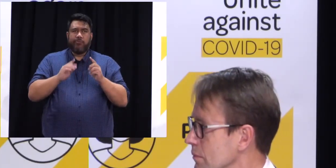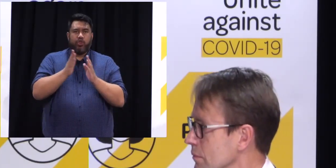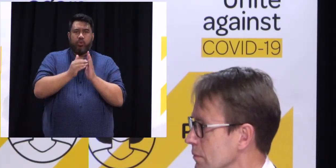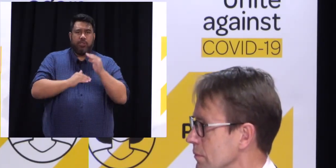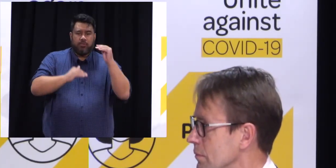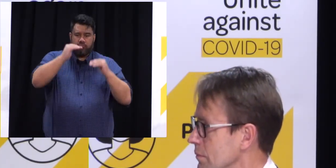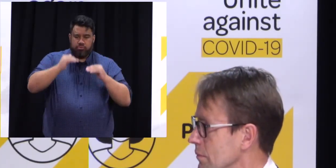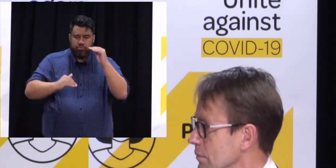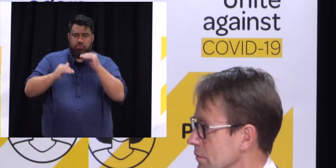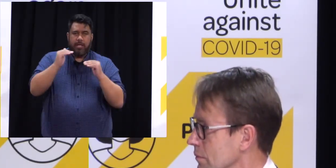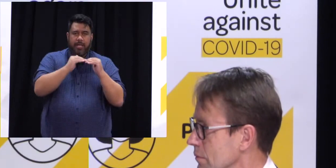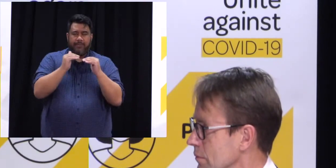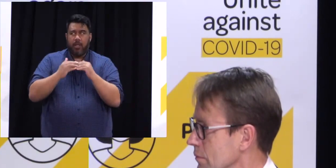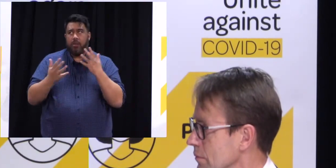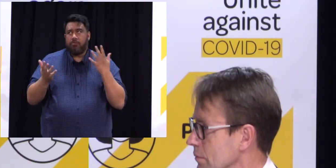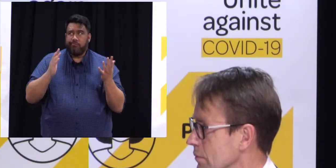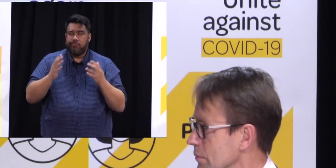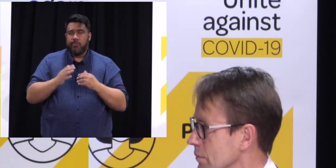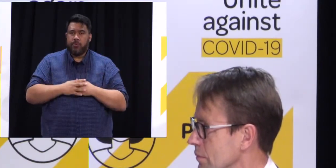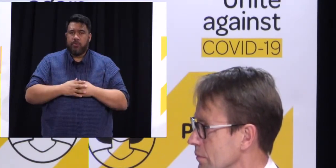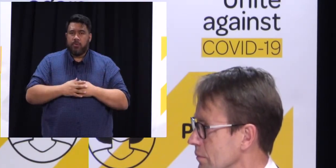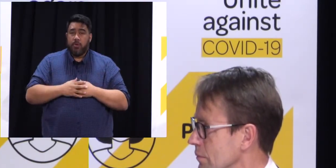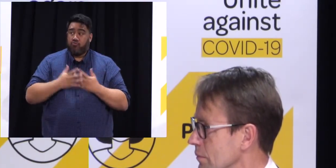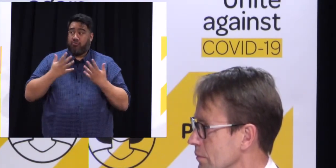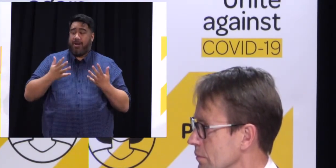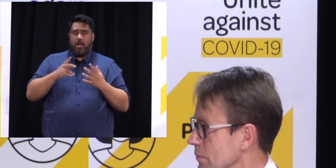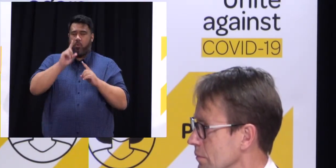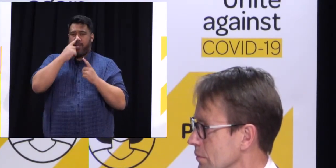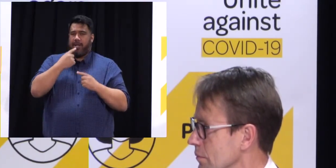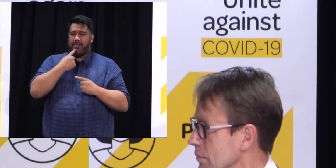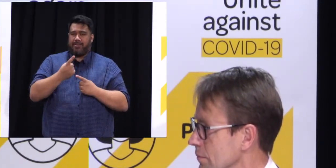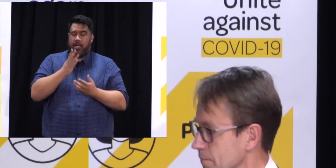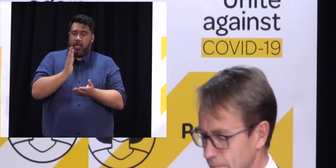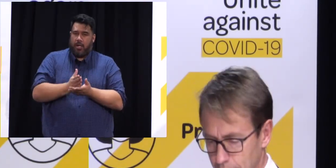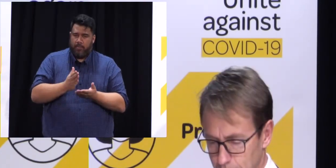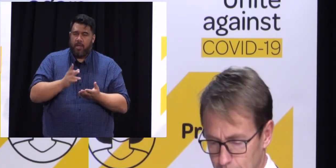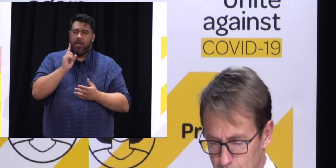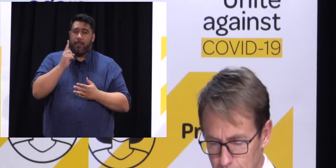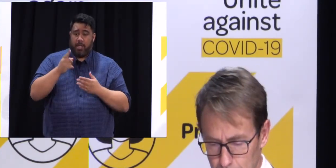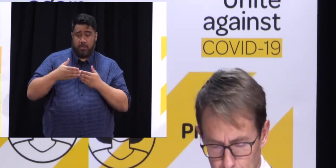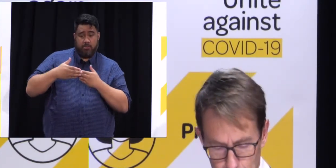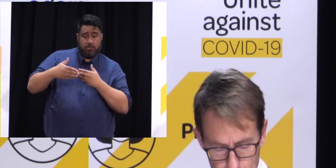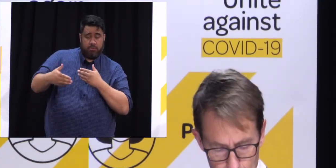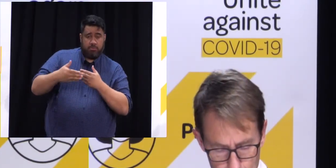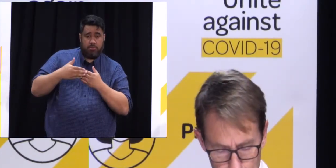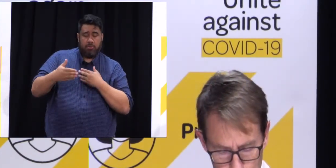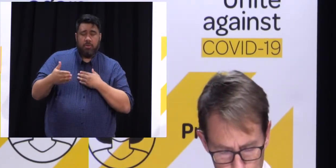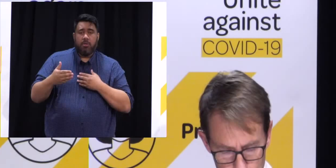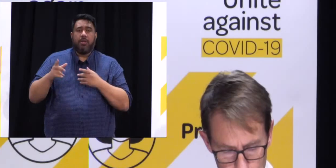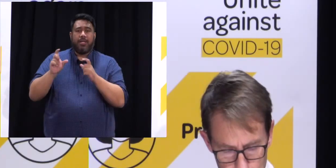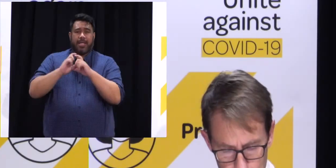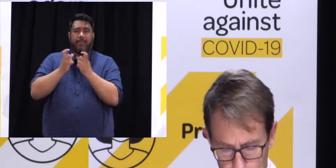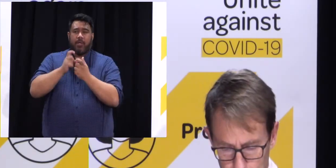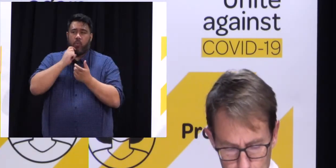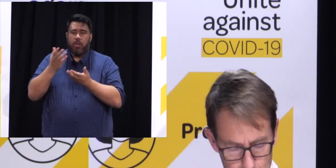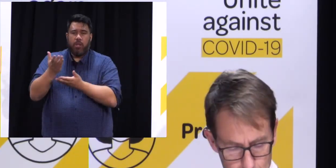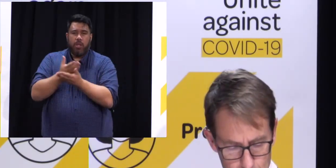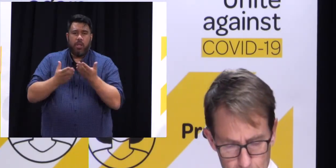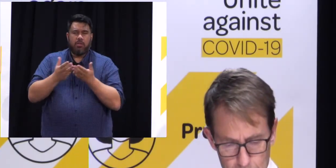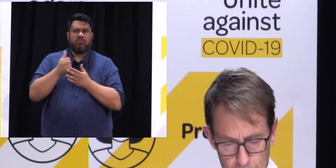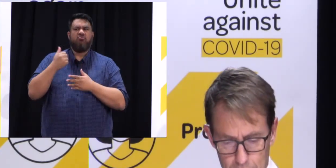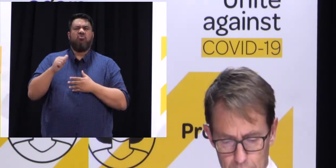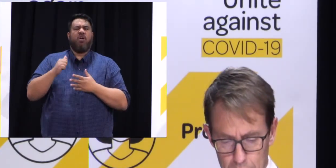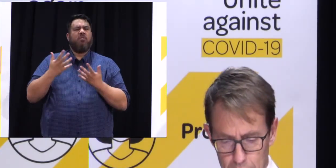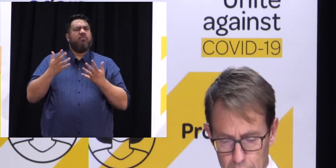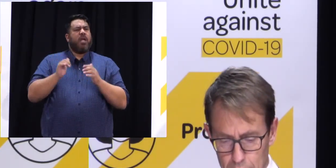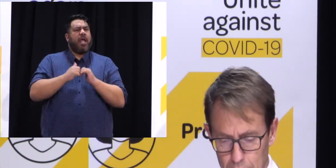of the country. So too early to say right now, but what we'll be considering over the coming days is how do we ensure